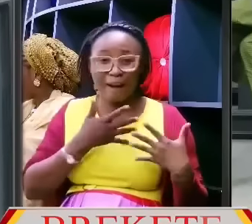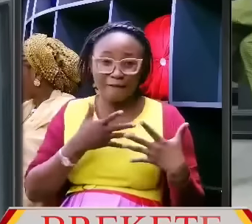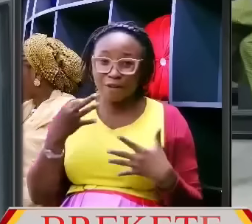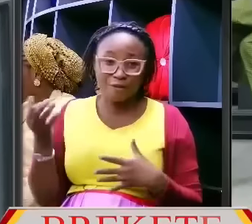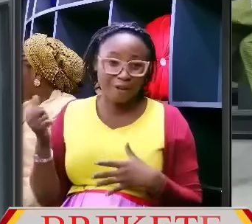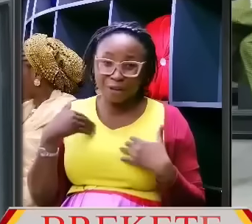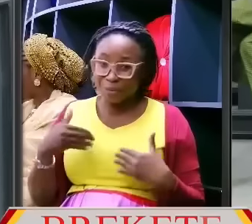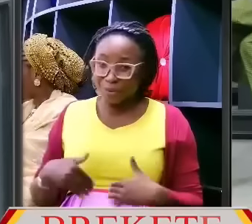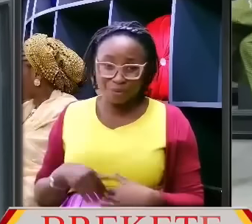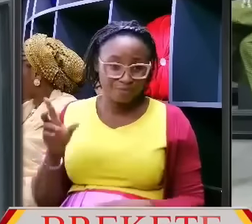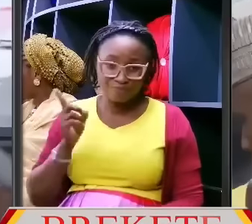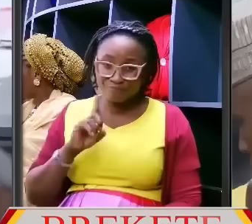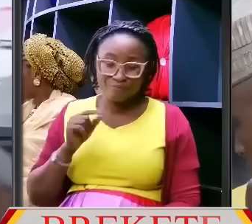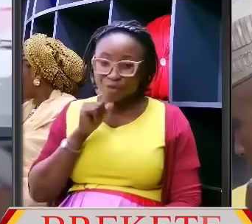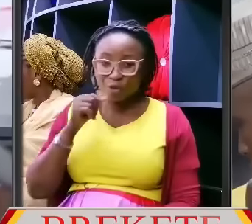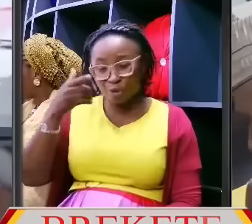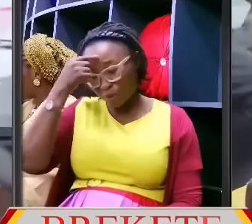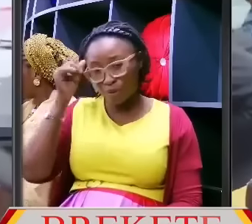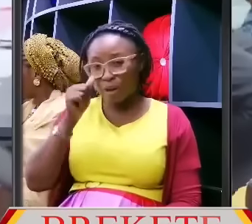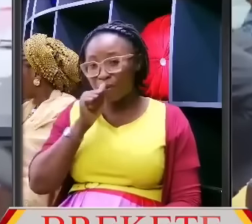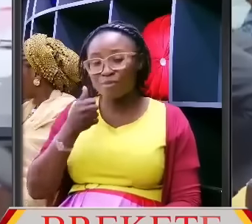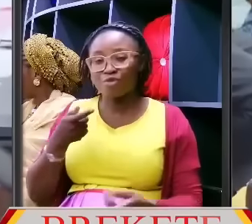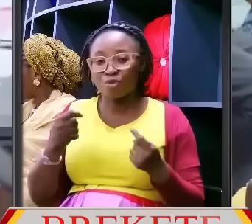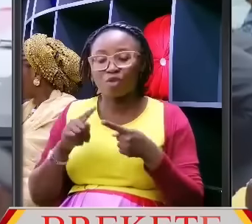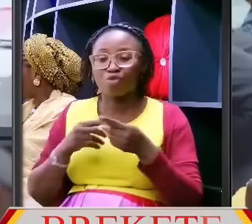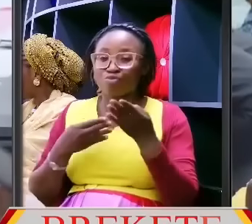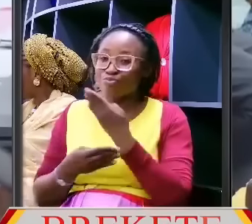of anybody. No, because I'm trying to bribe you